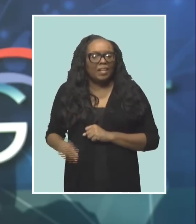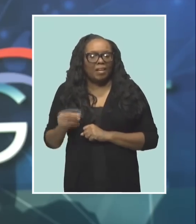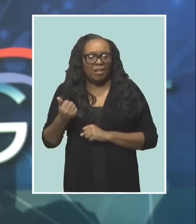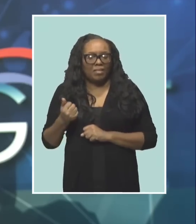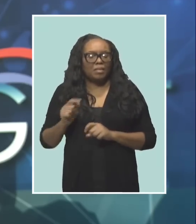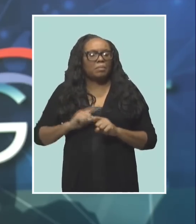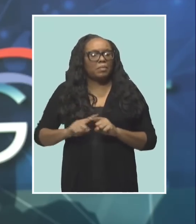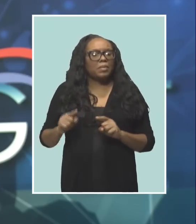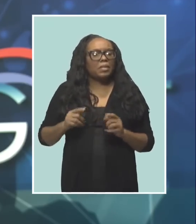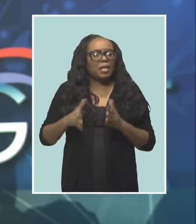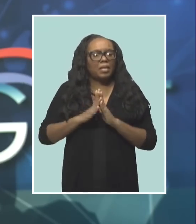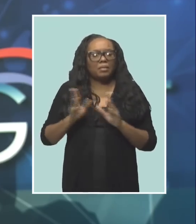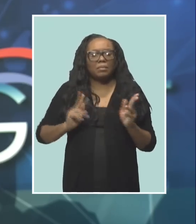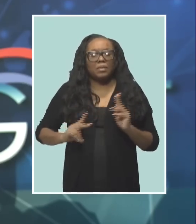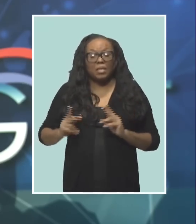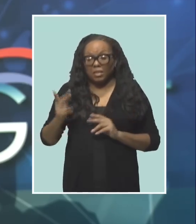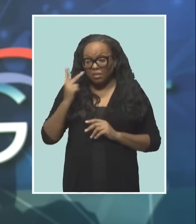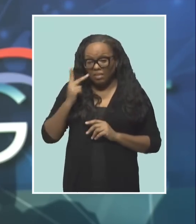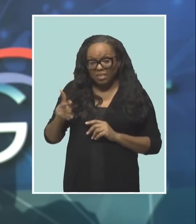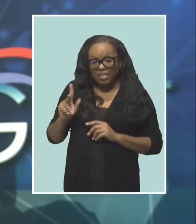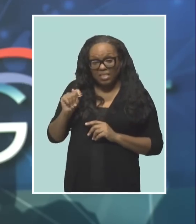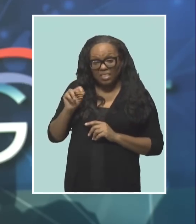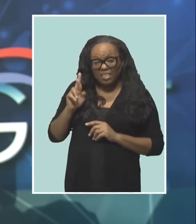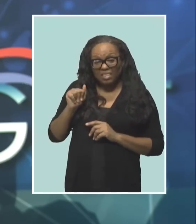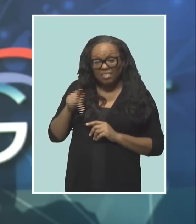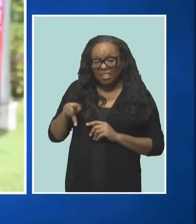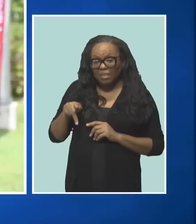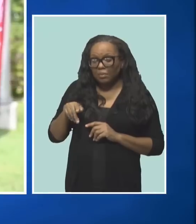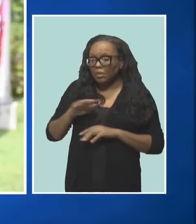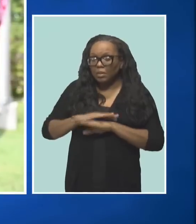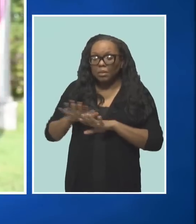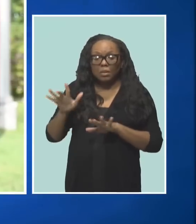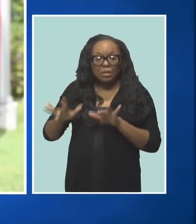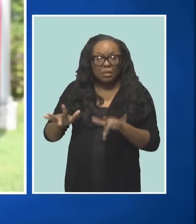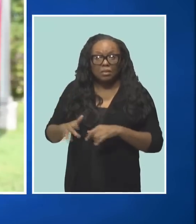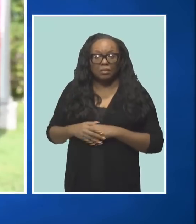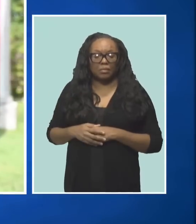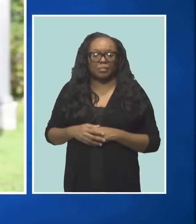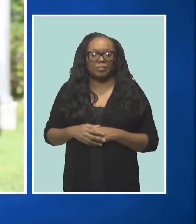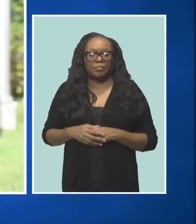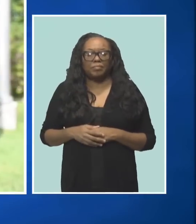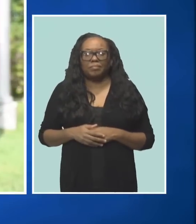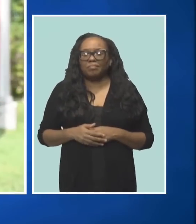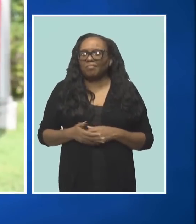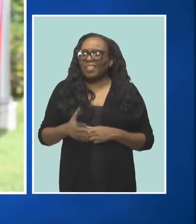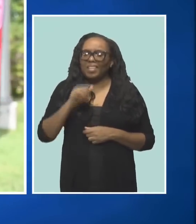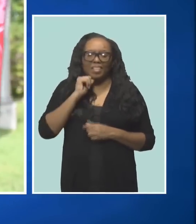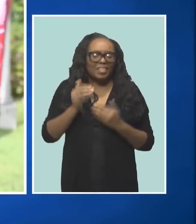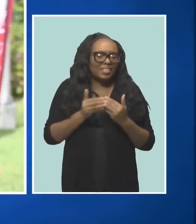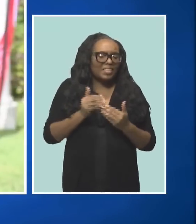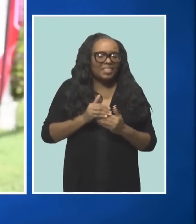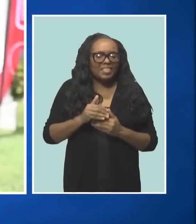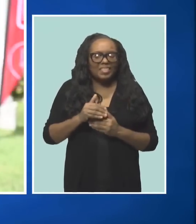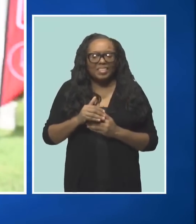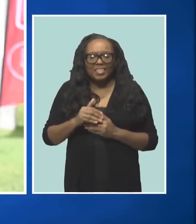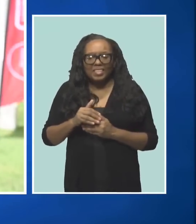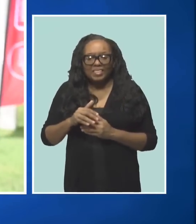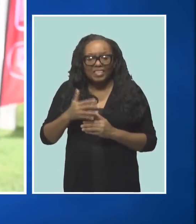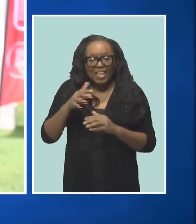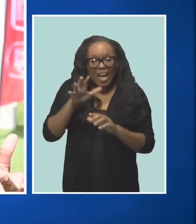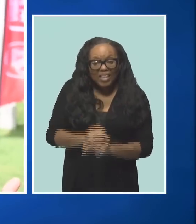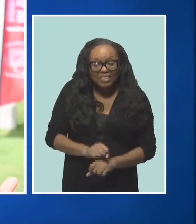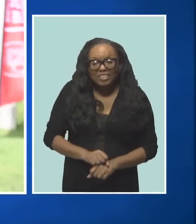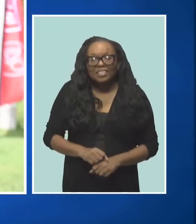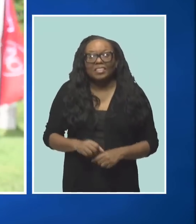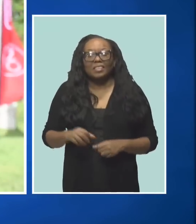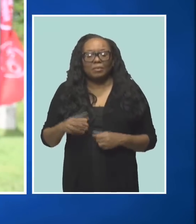She appealed to the public not to remove the traps. Stray dogs is not necessarily easy to catch unless persons encourage them by way of a